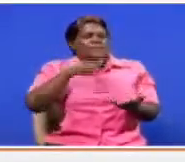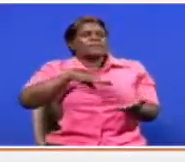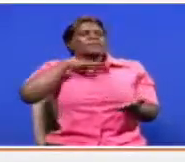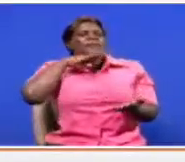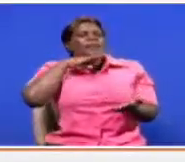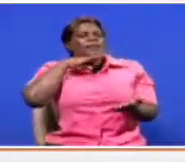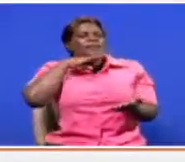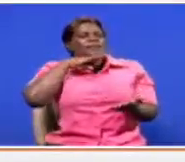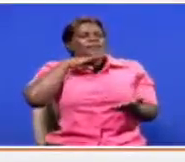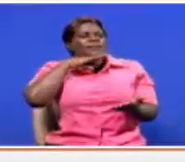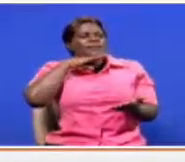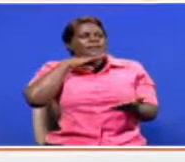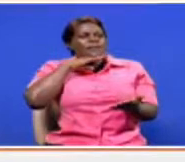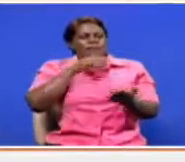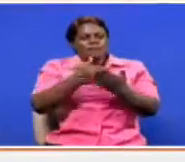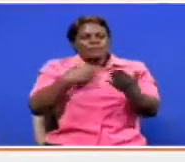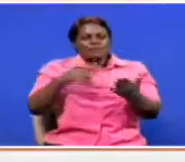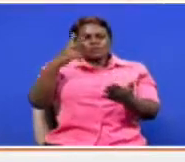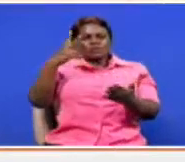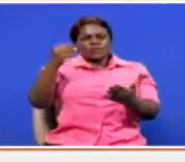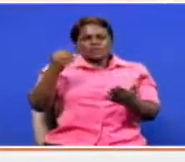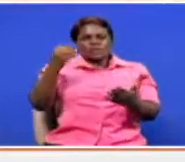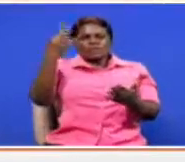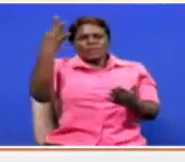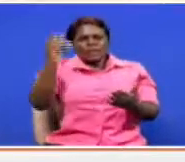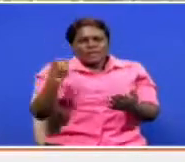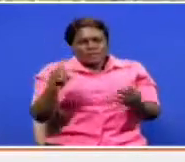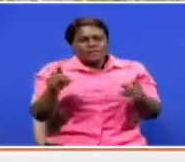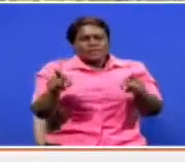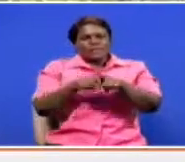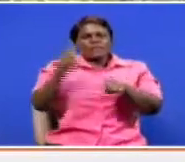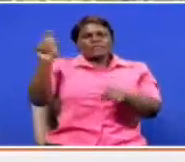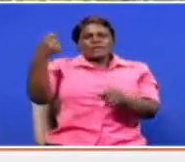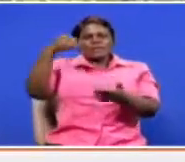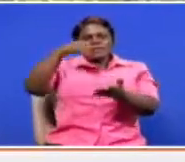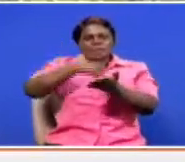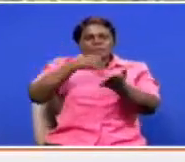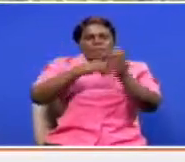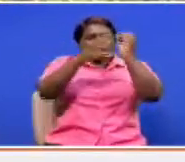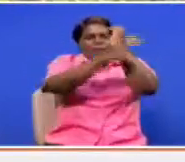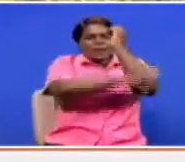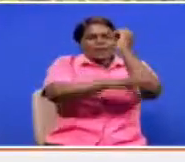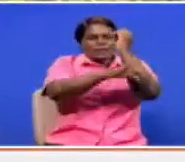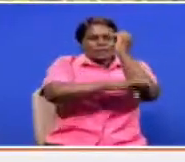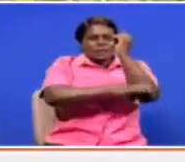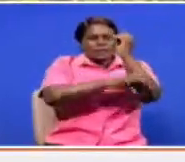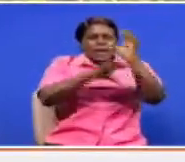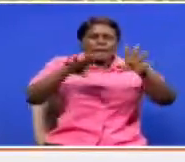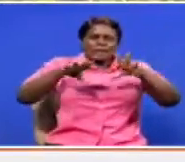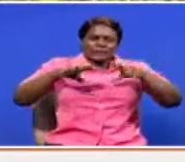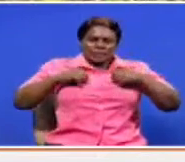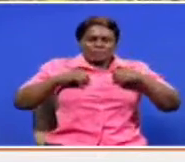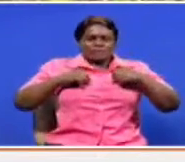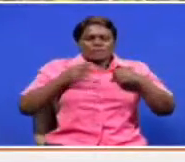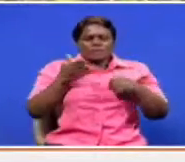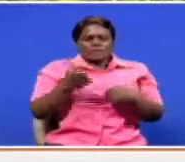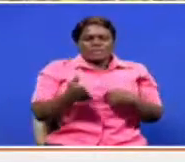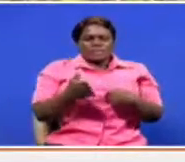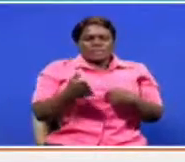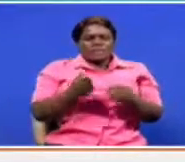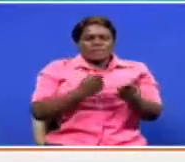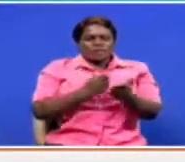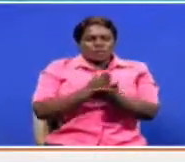by 90% before 2030, and Kenya is among countries that subscribe to this push.